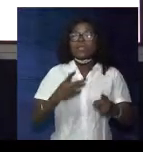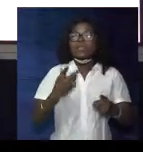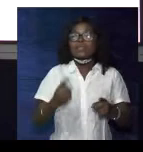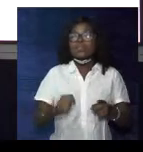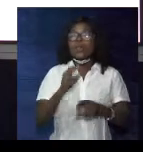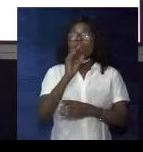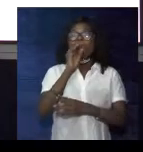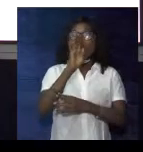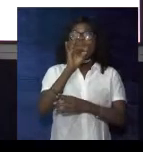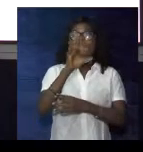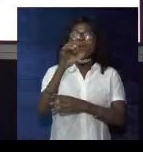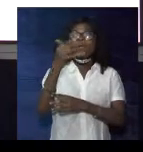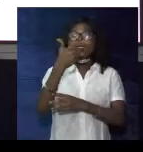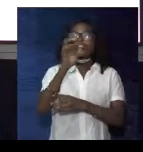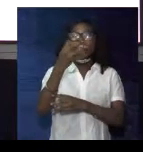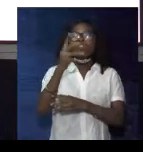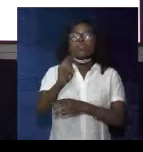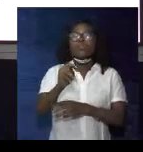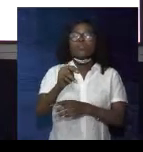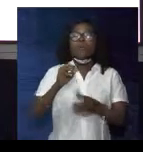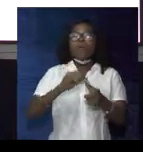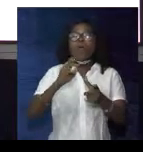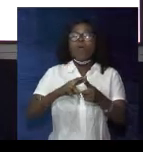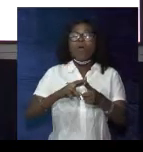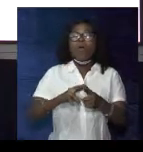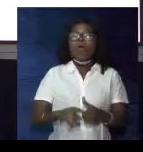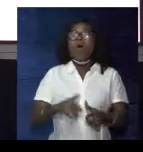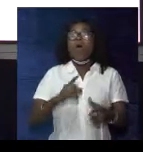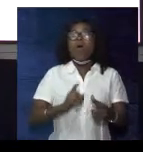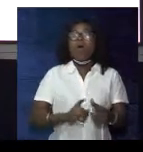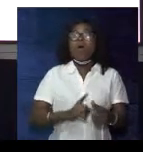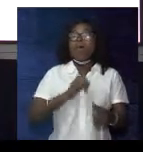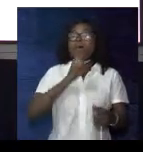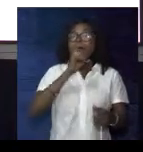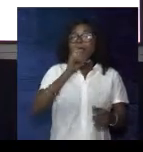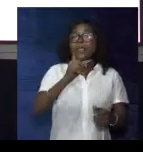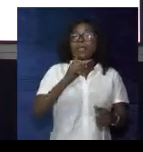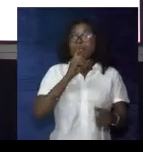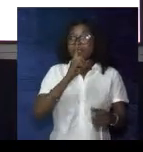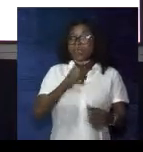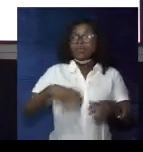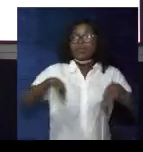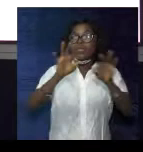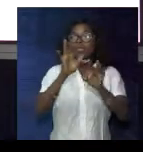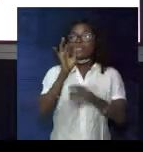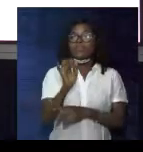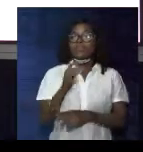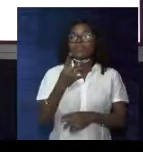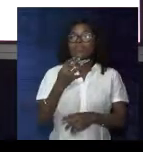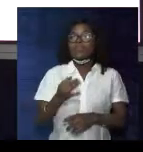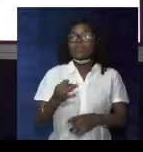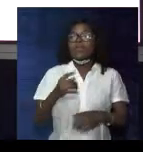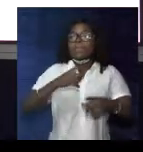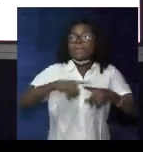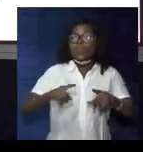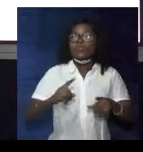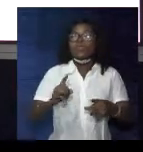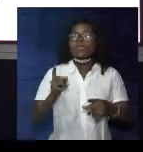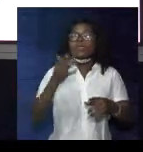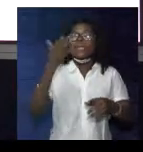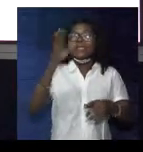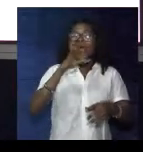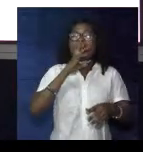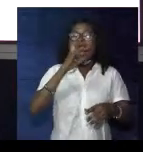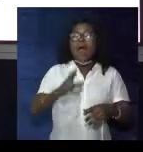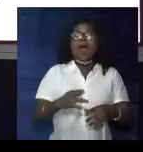necessity, but there are some differences. When we use the word must and have